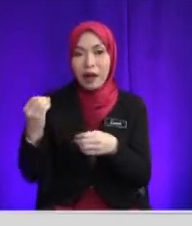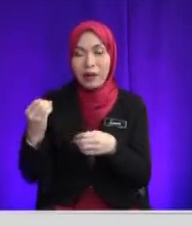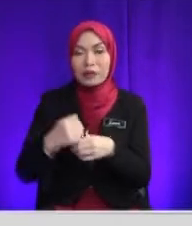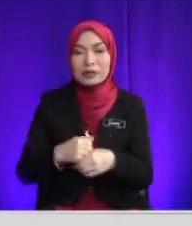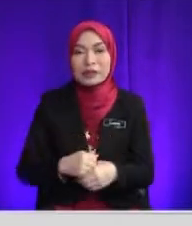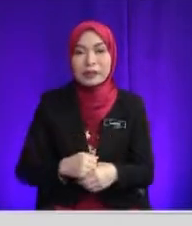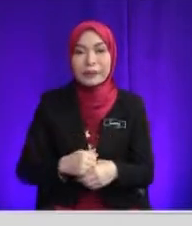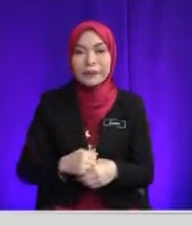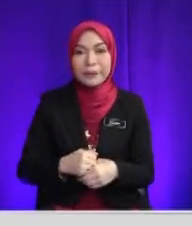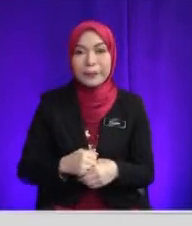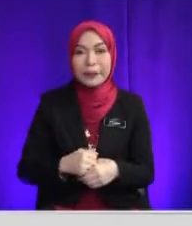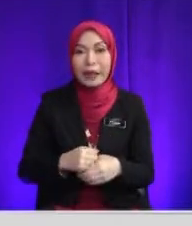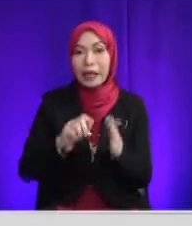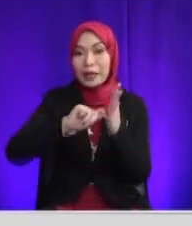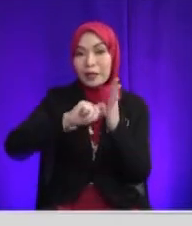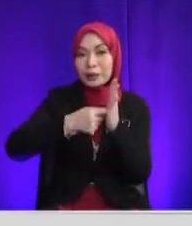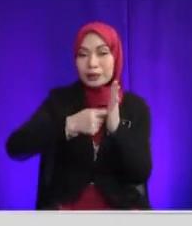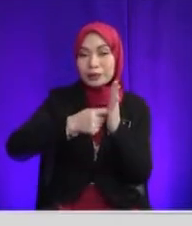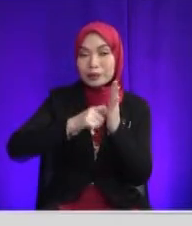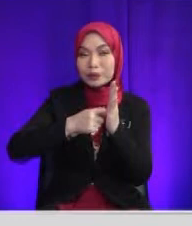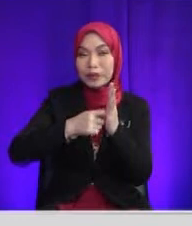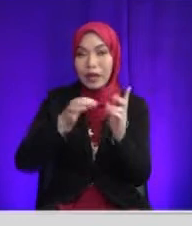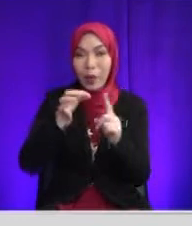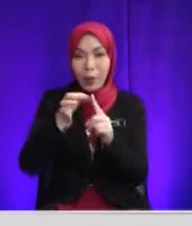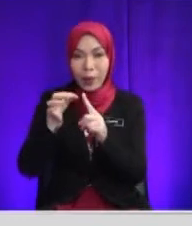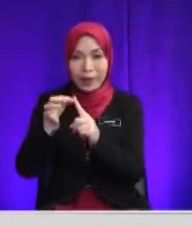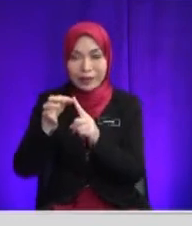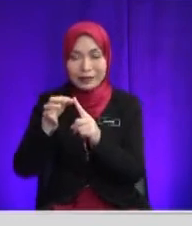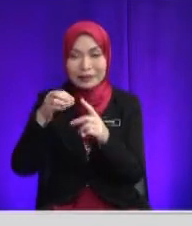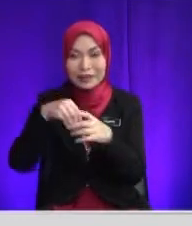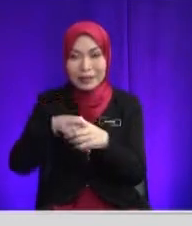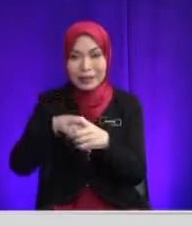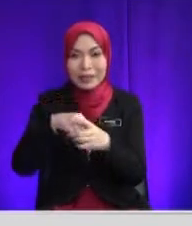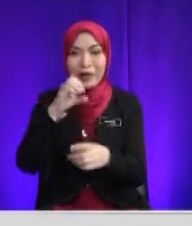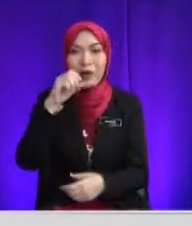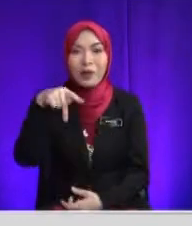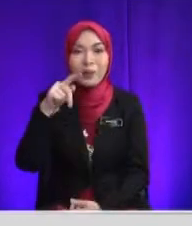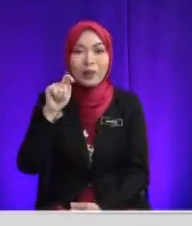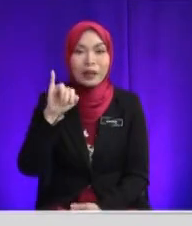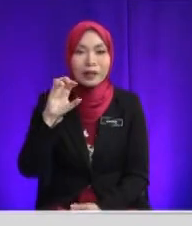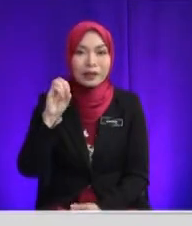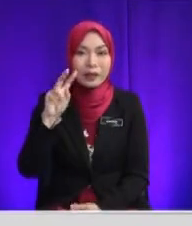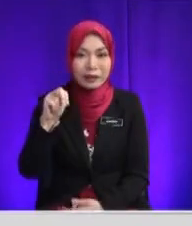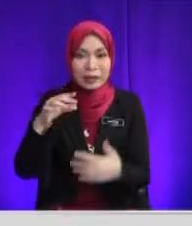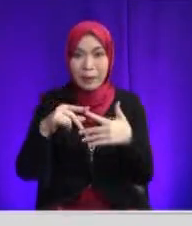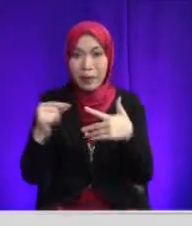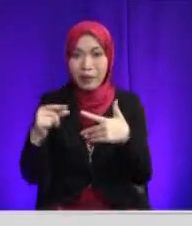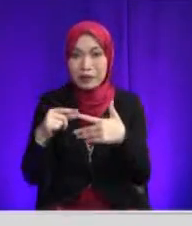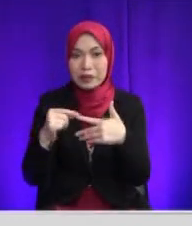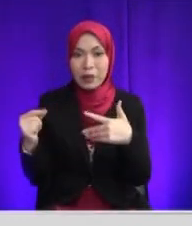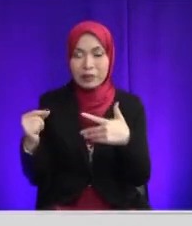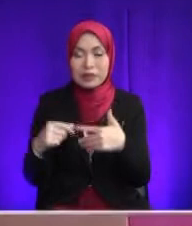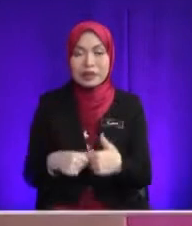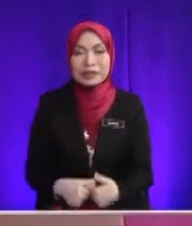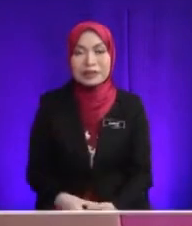able to identify the keywords in the question and options and listen to similar keywords to identify the correct answers in 7 listening